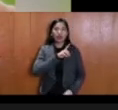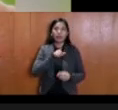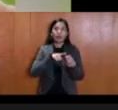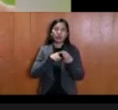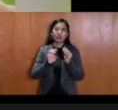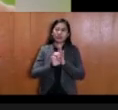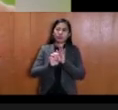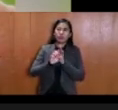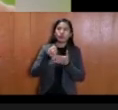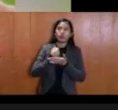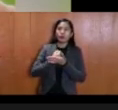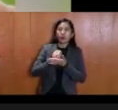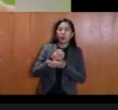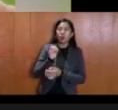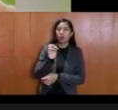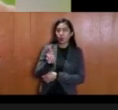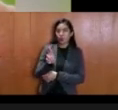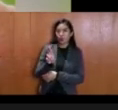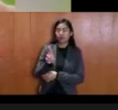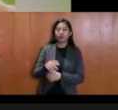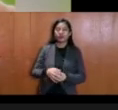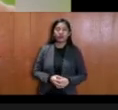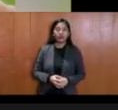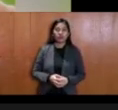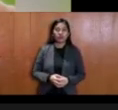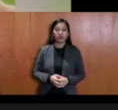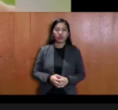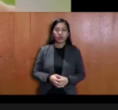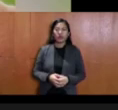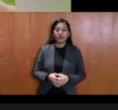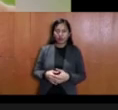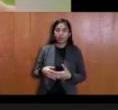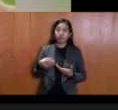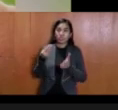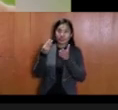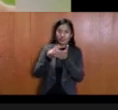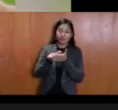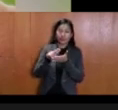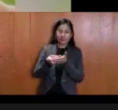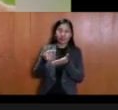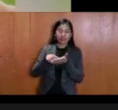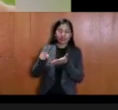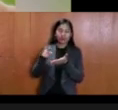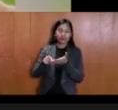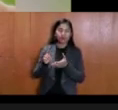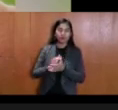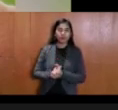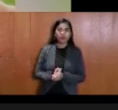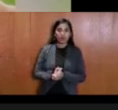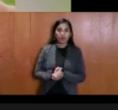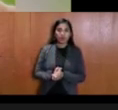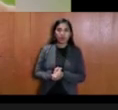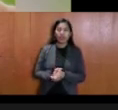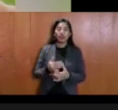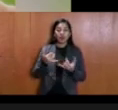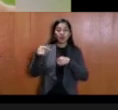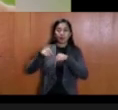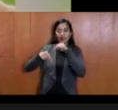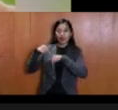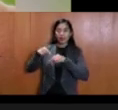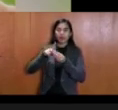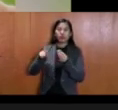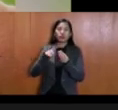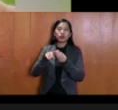revenues or the receipts and the expenditures. So if going back to that framework of seamless journey, so from the time